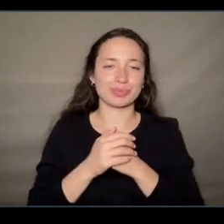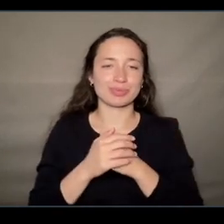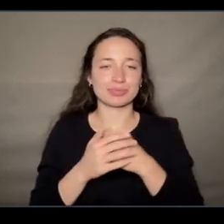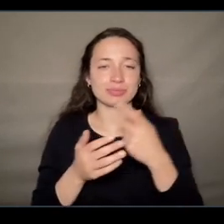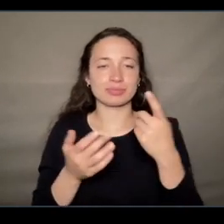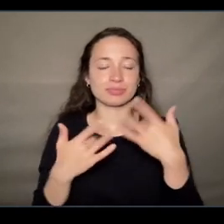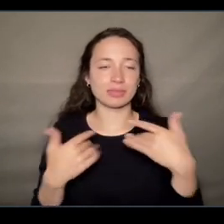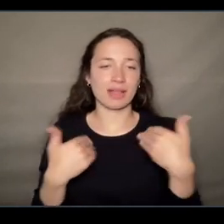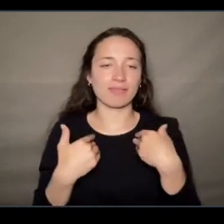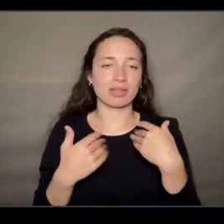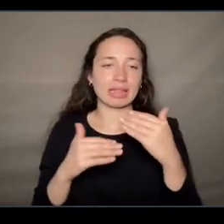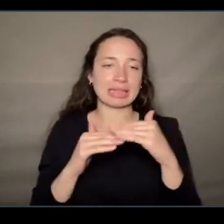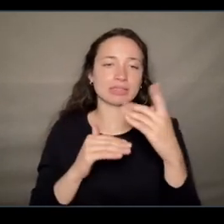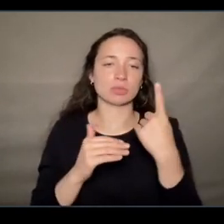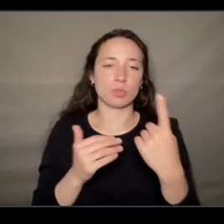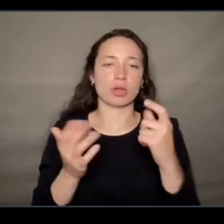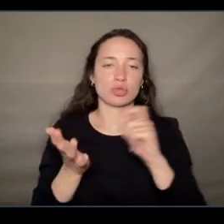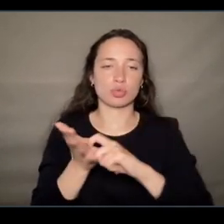and